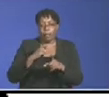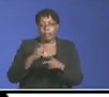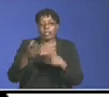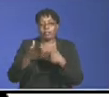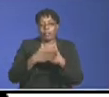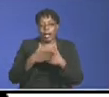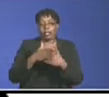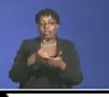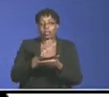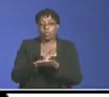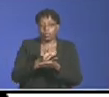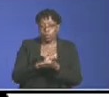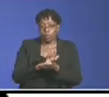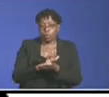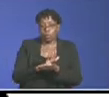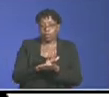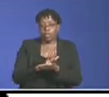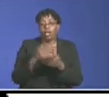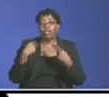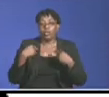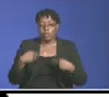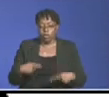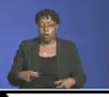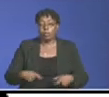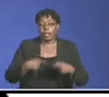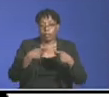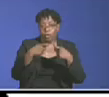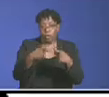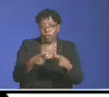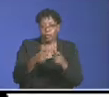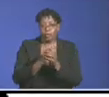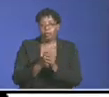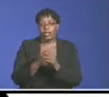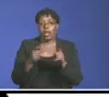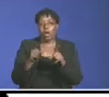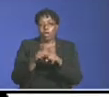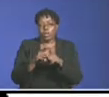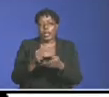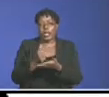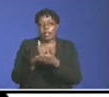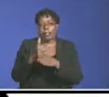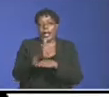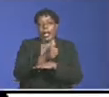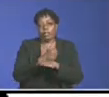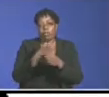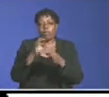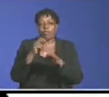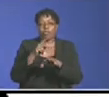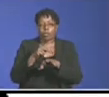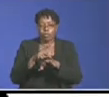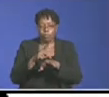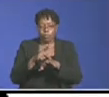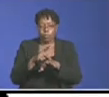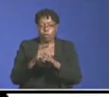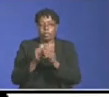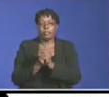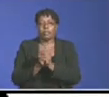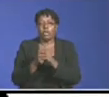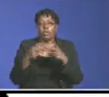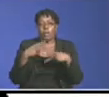The initiative also continues on Saturday in the Capitol and over in Freeport and Andros. We have about